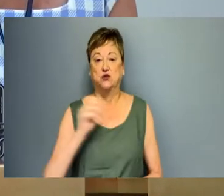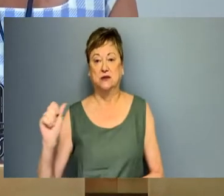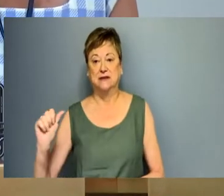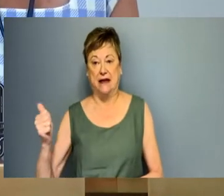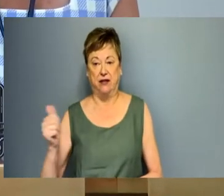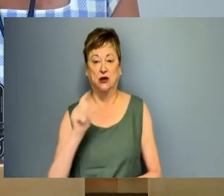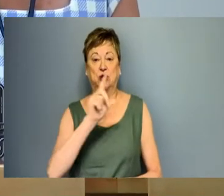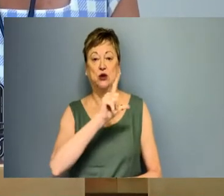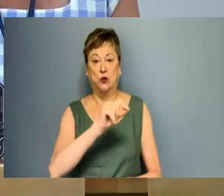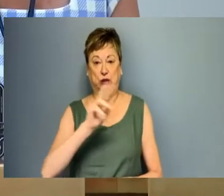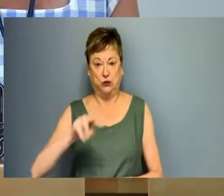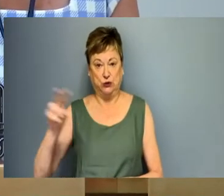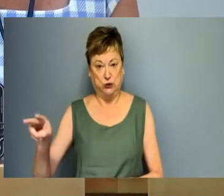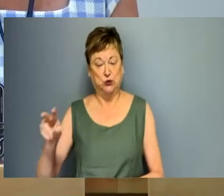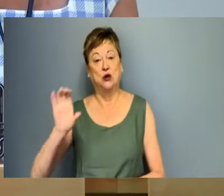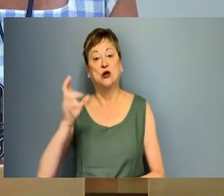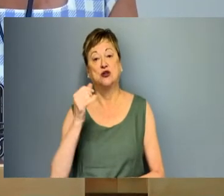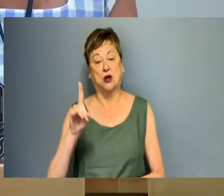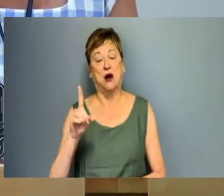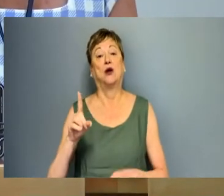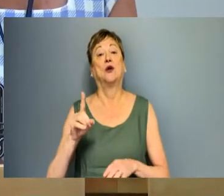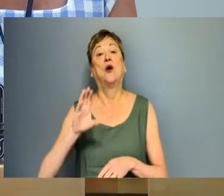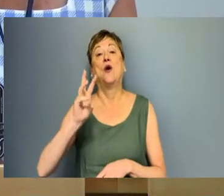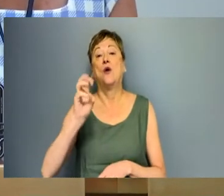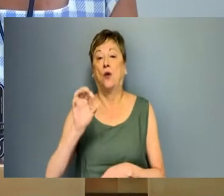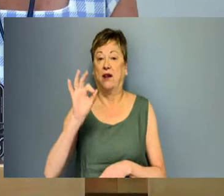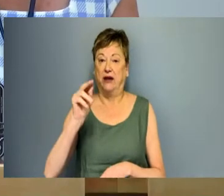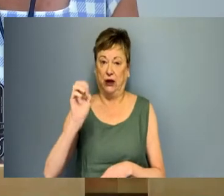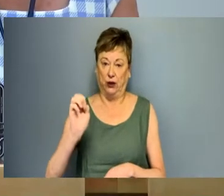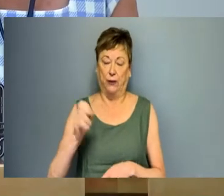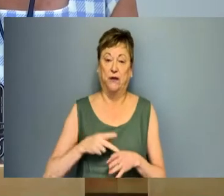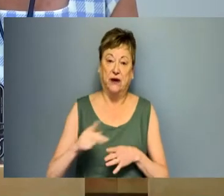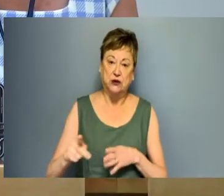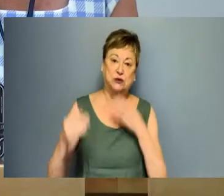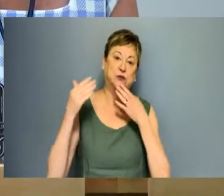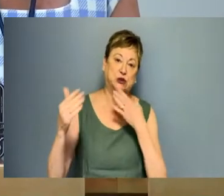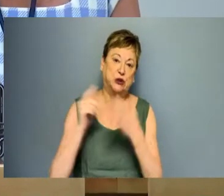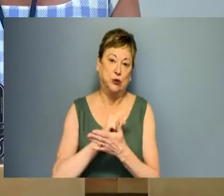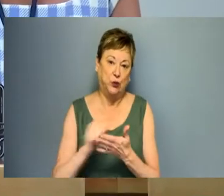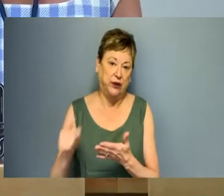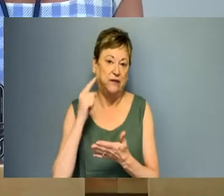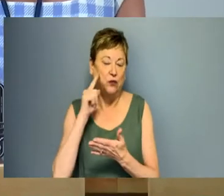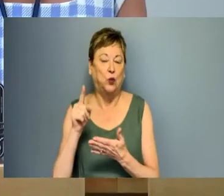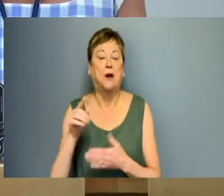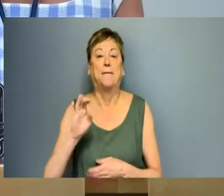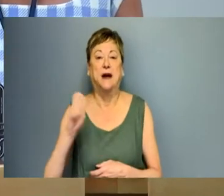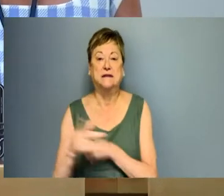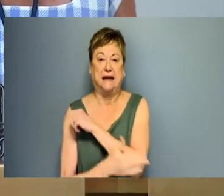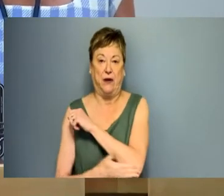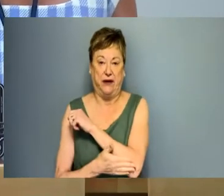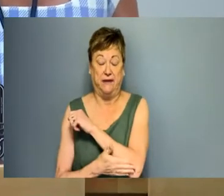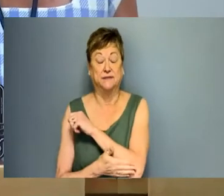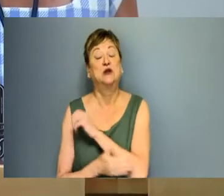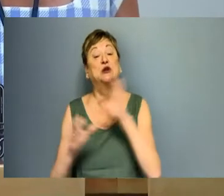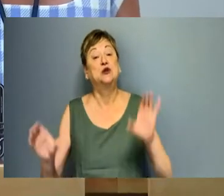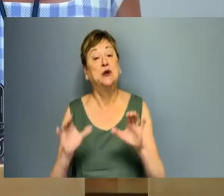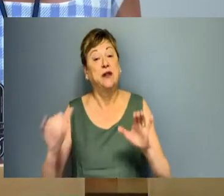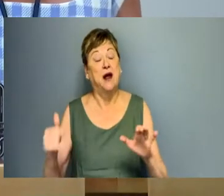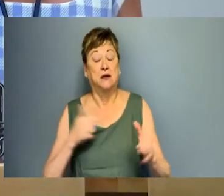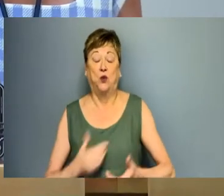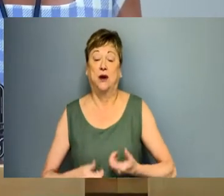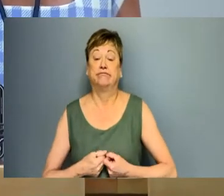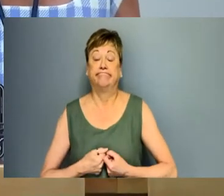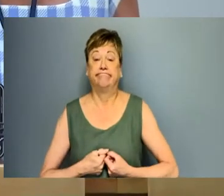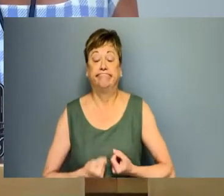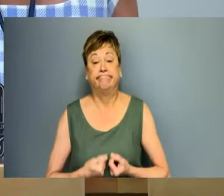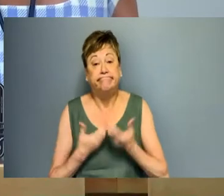2022, as Child Welfare Professionals Appreciation Week throughout the County of Bucks. In doing so, we express our